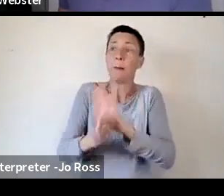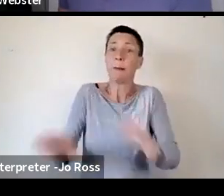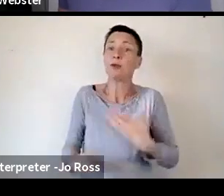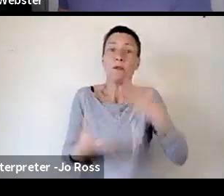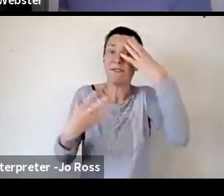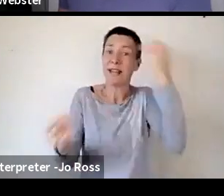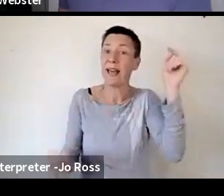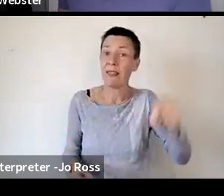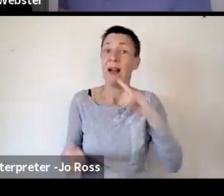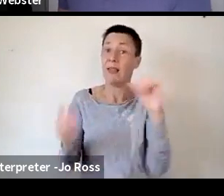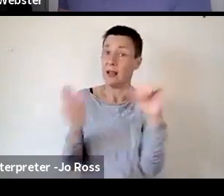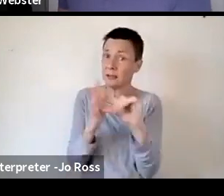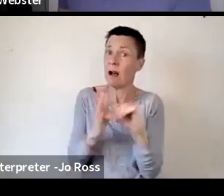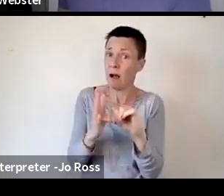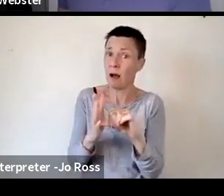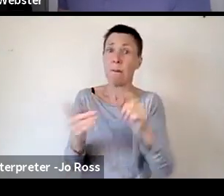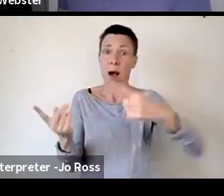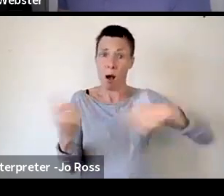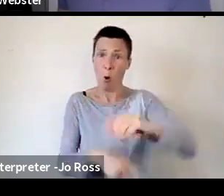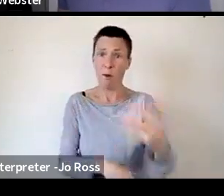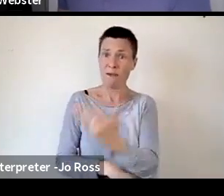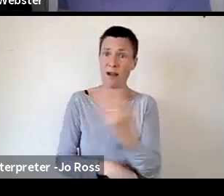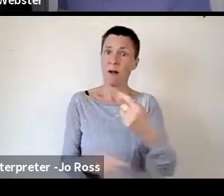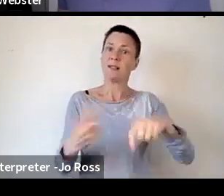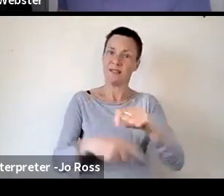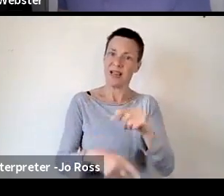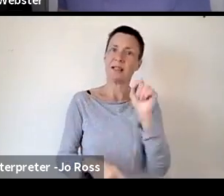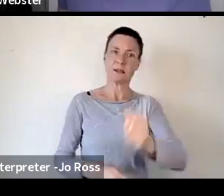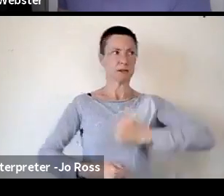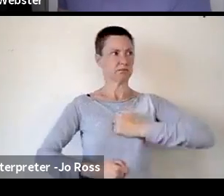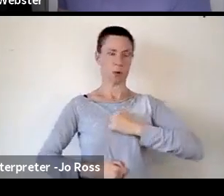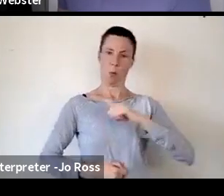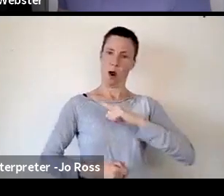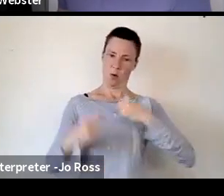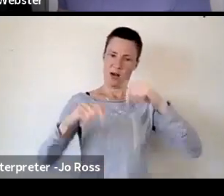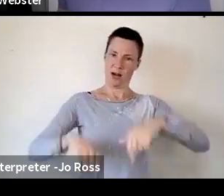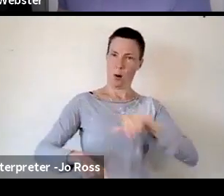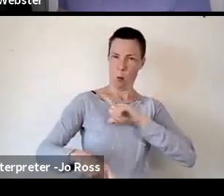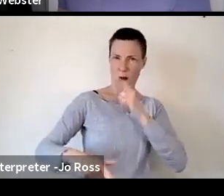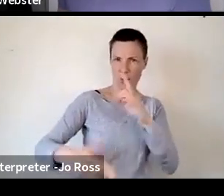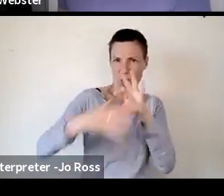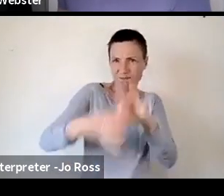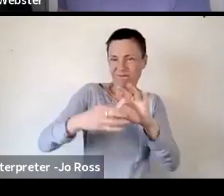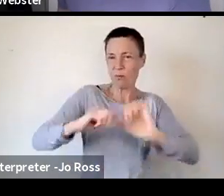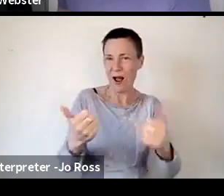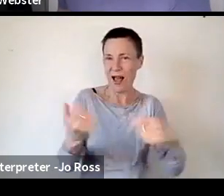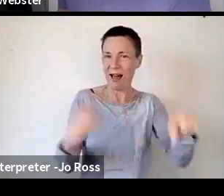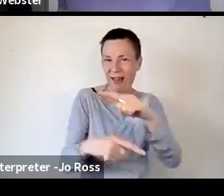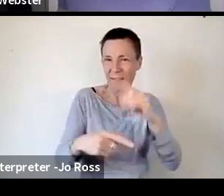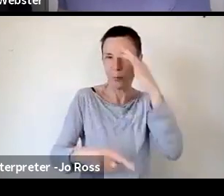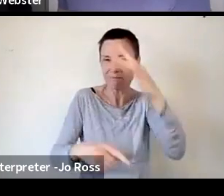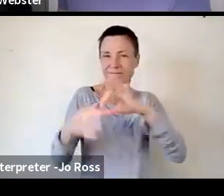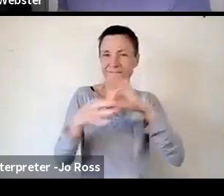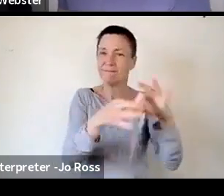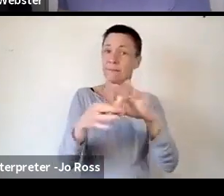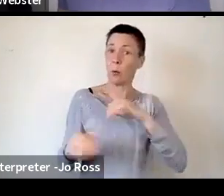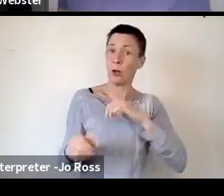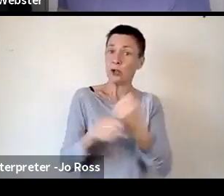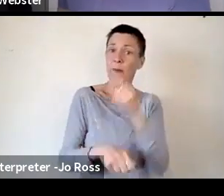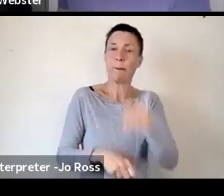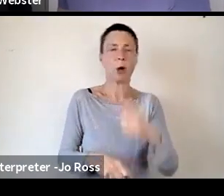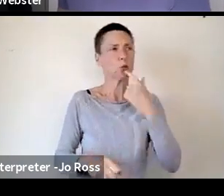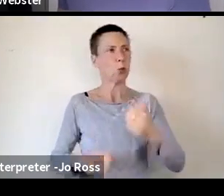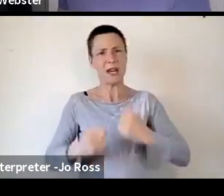But everyone in this room, you know, that's the sort of nature. And I think the reason we all click and we all get on and we're all doing this is because we are